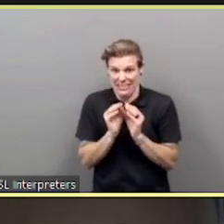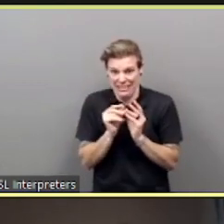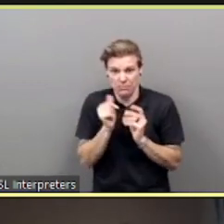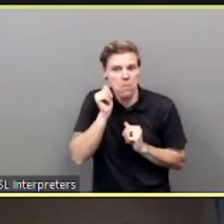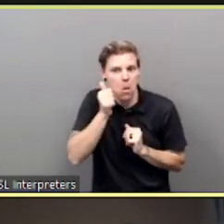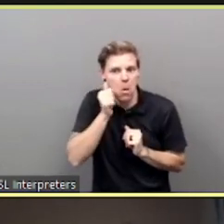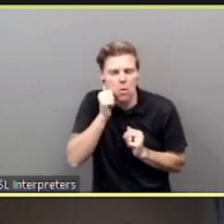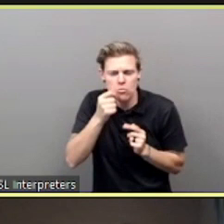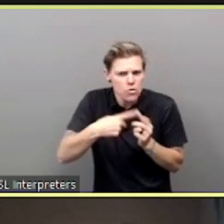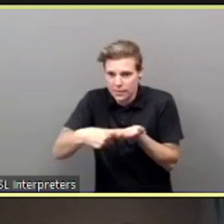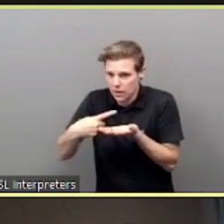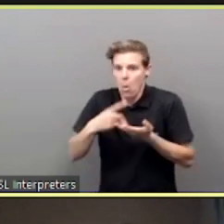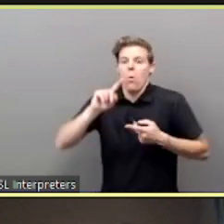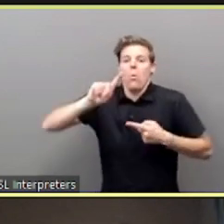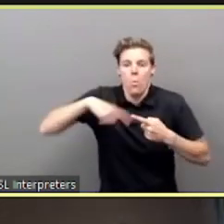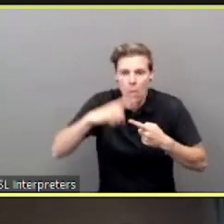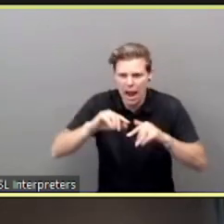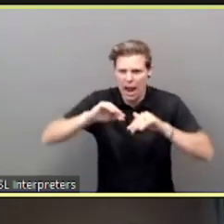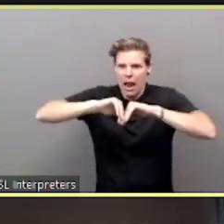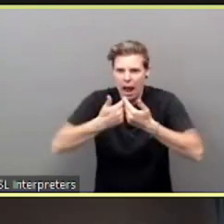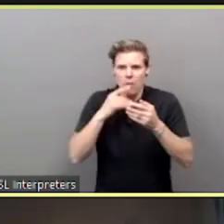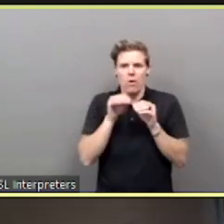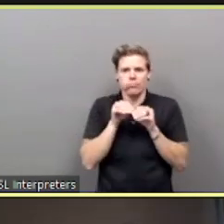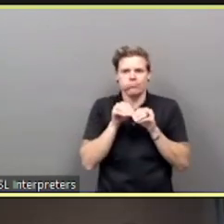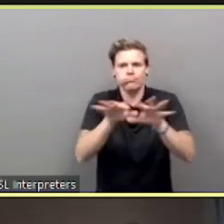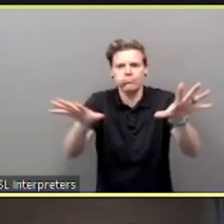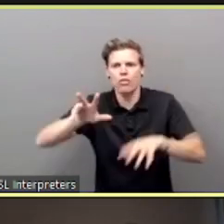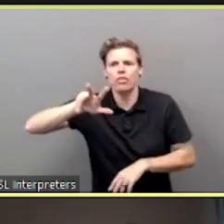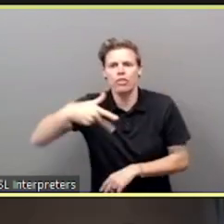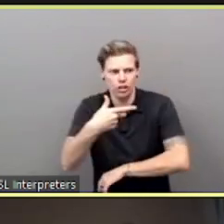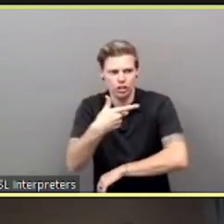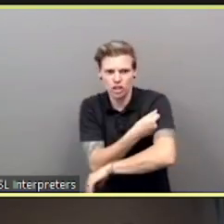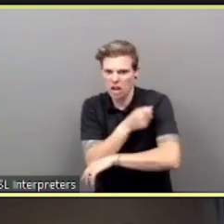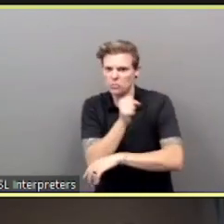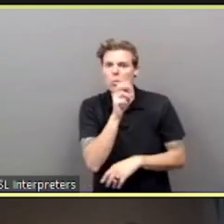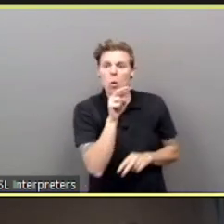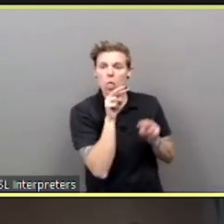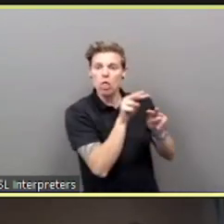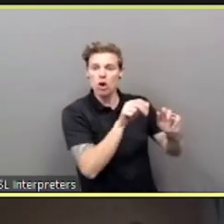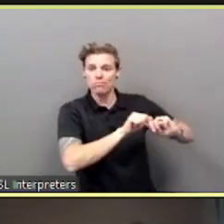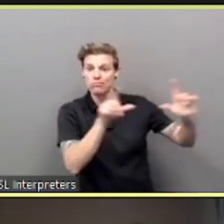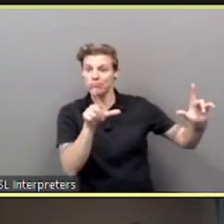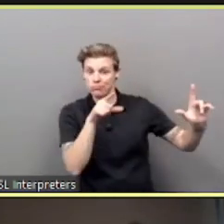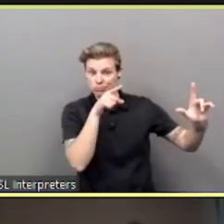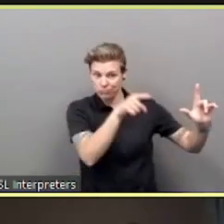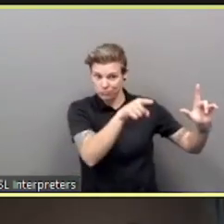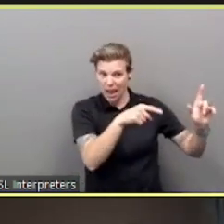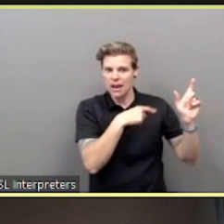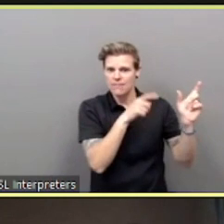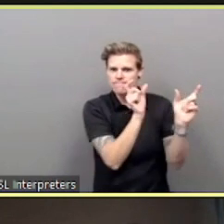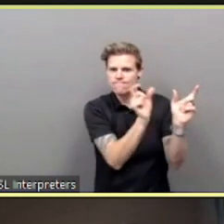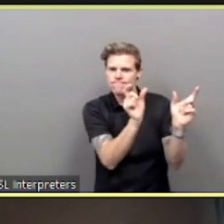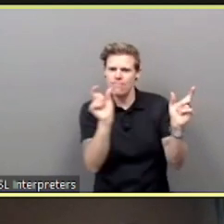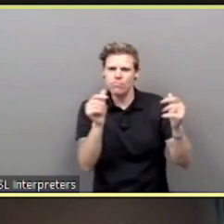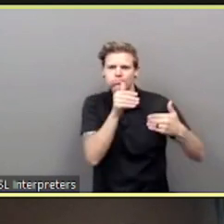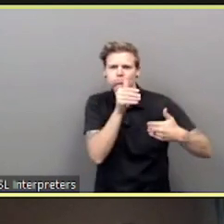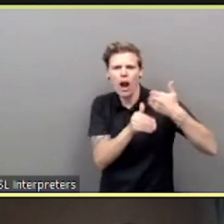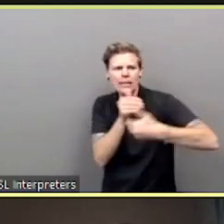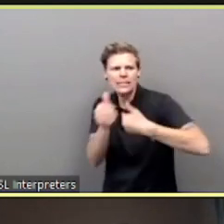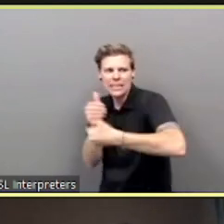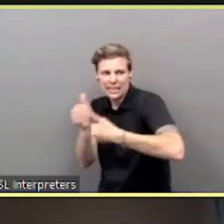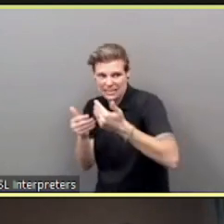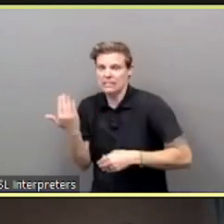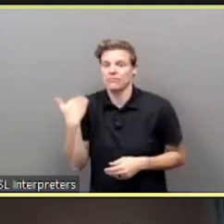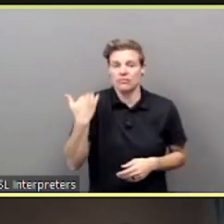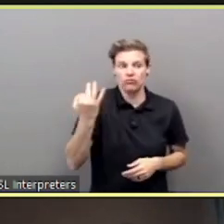timeline for the boosters. So just as I just explained in the previous slide, so last Friday, the FDA